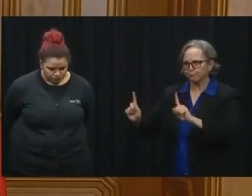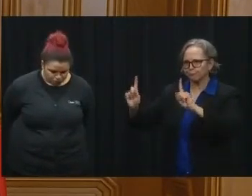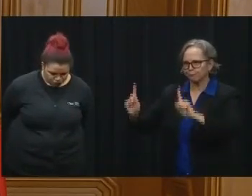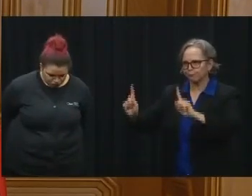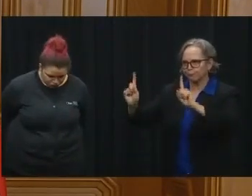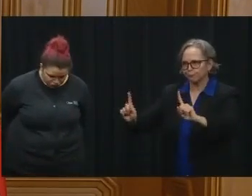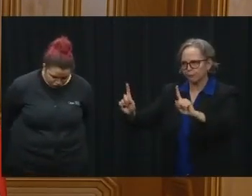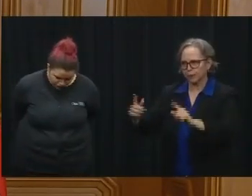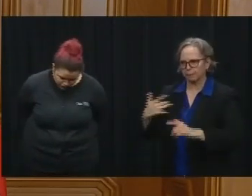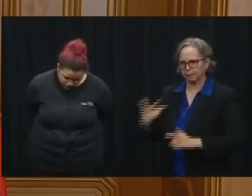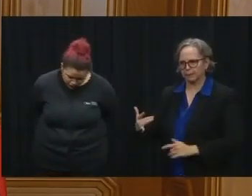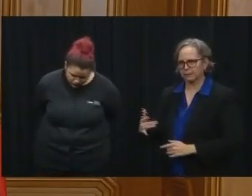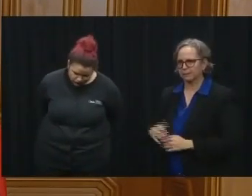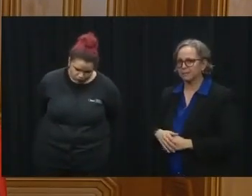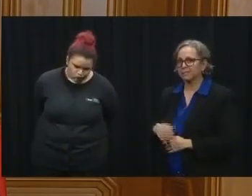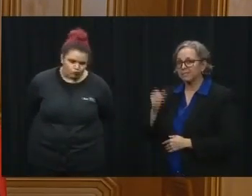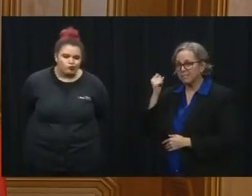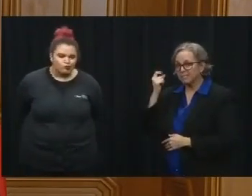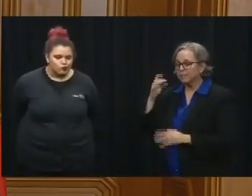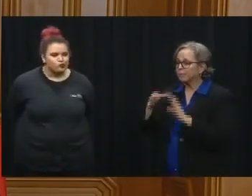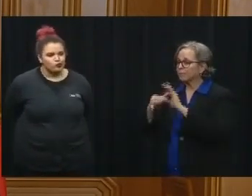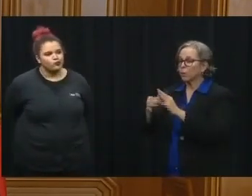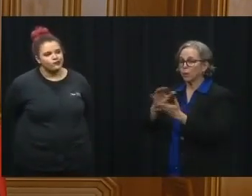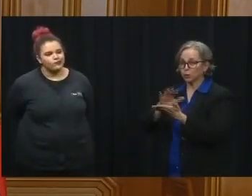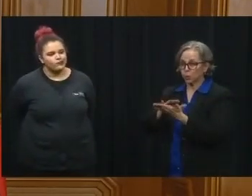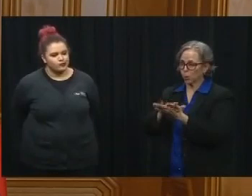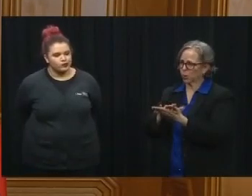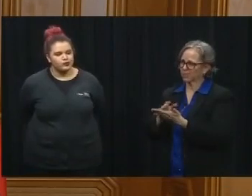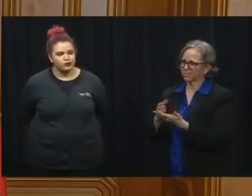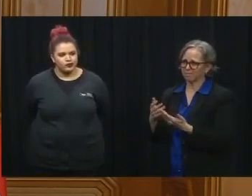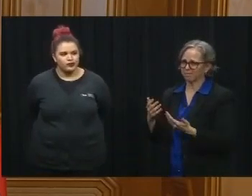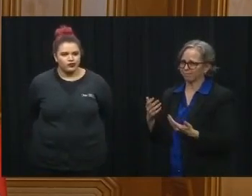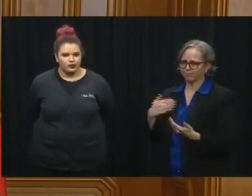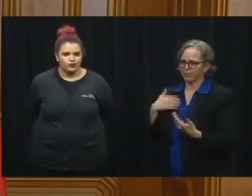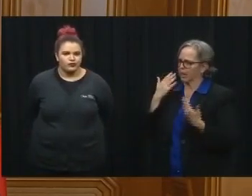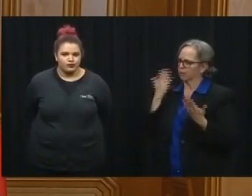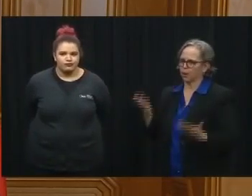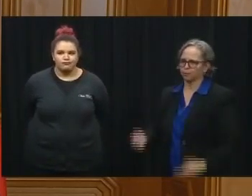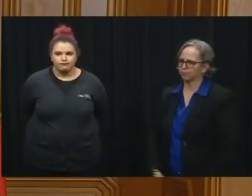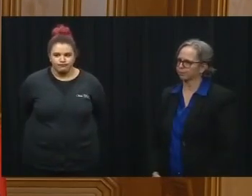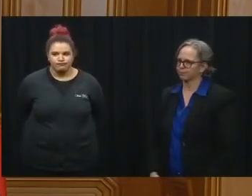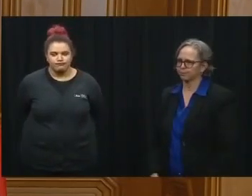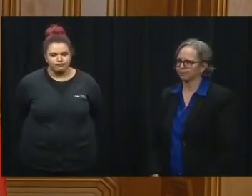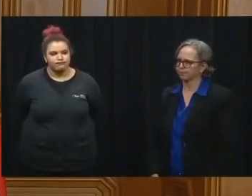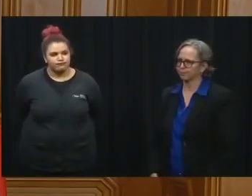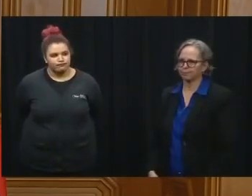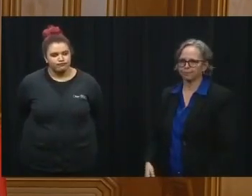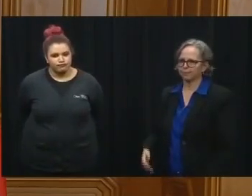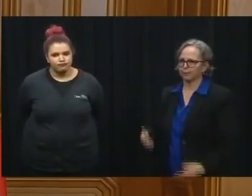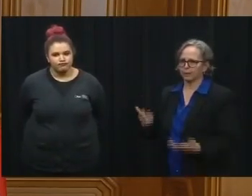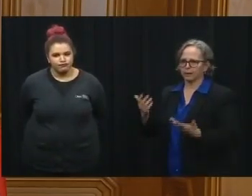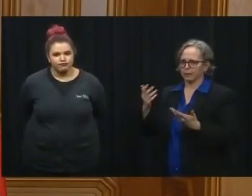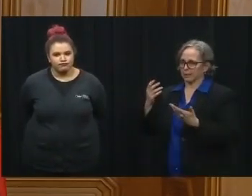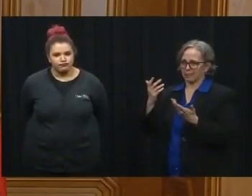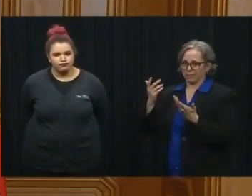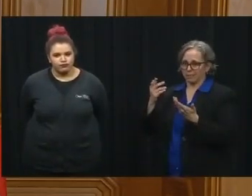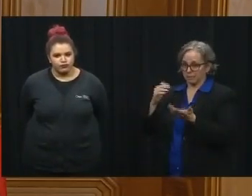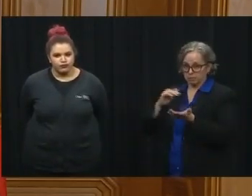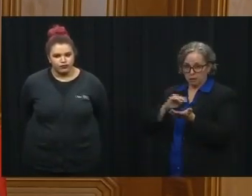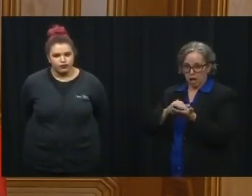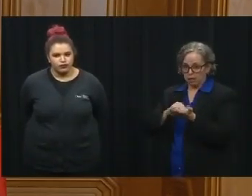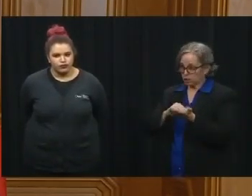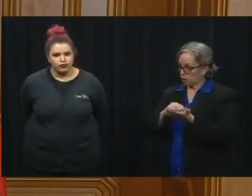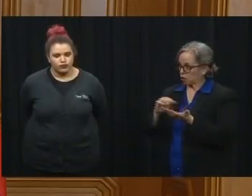we don't know. We clearly, if Dr. Acton's